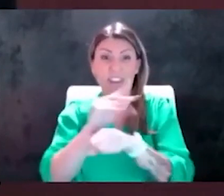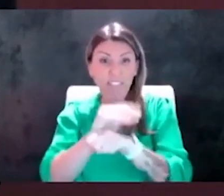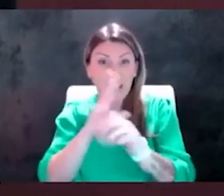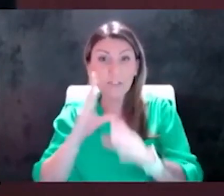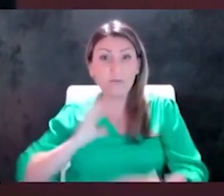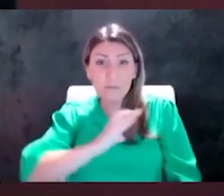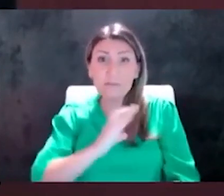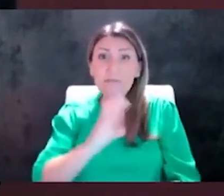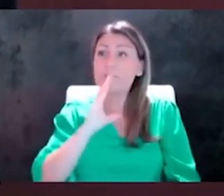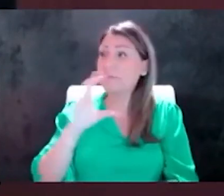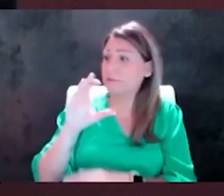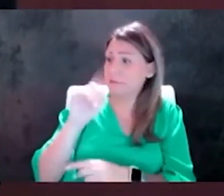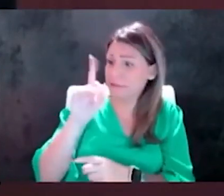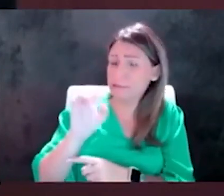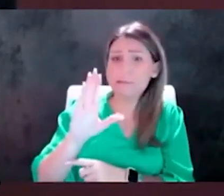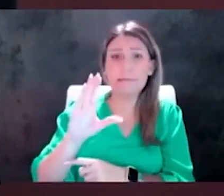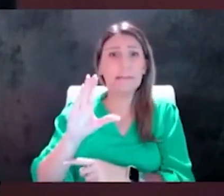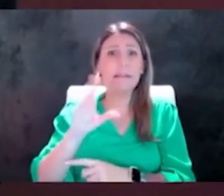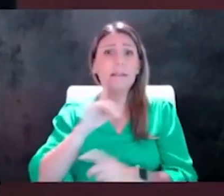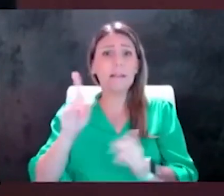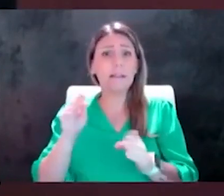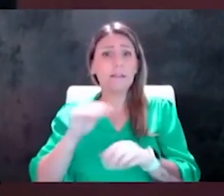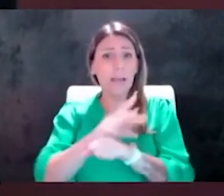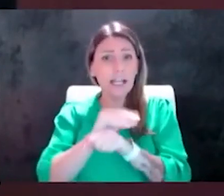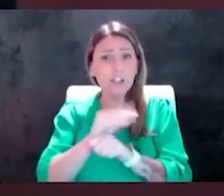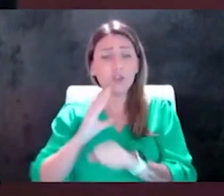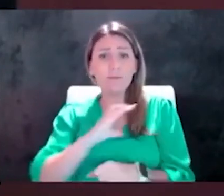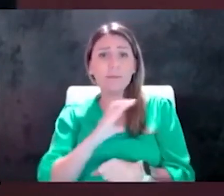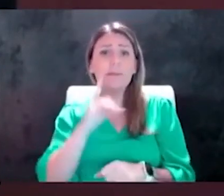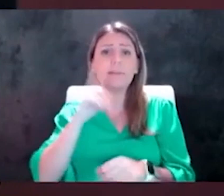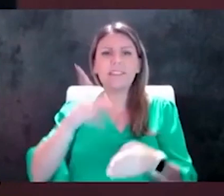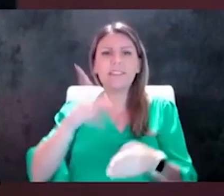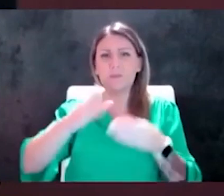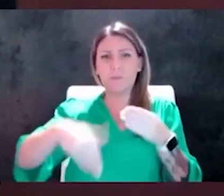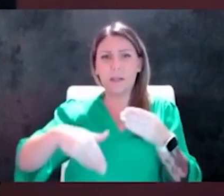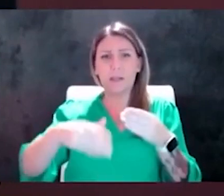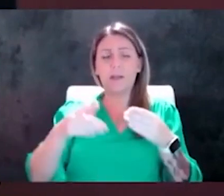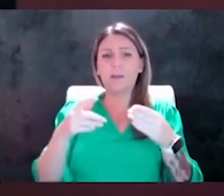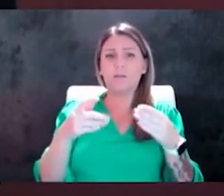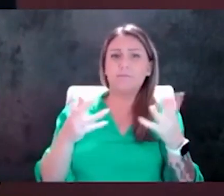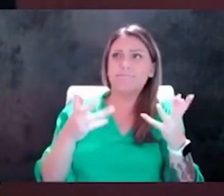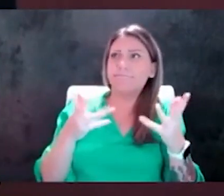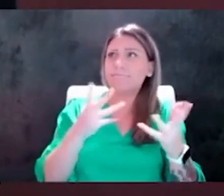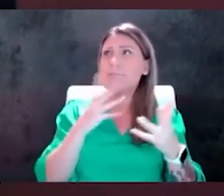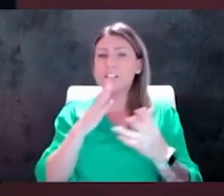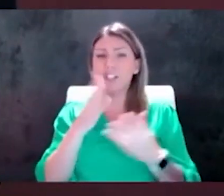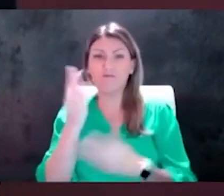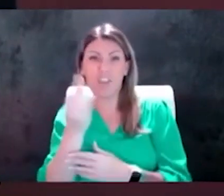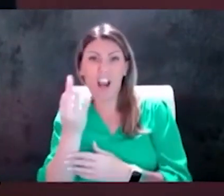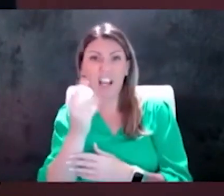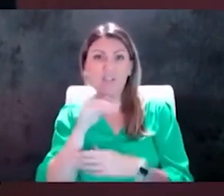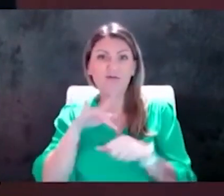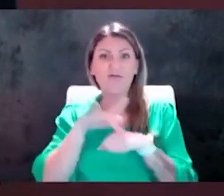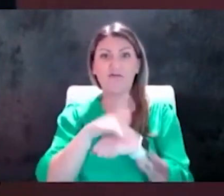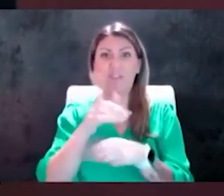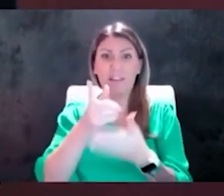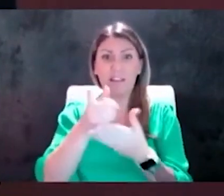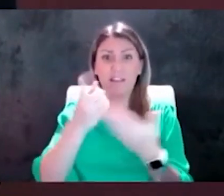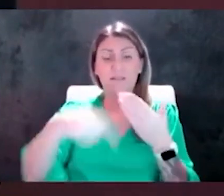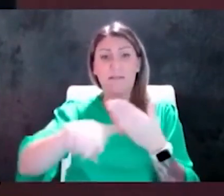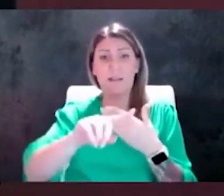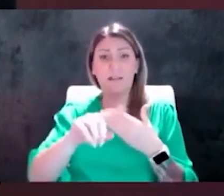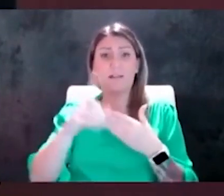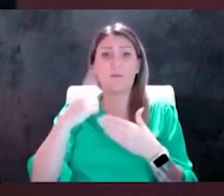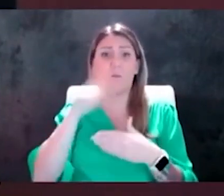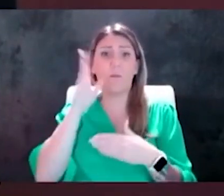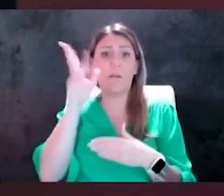Thursday and Friday this week. So I think by either this weekend or by Friday or early next week, we're going to hear what the